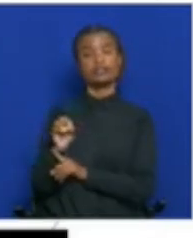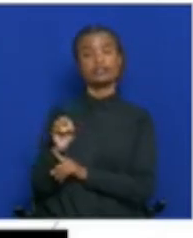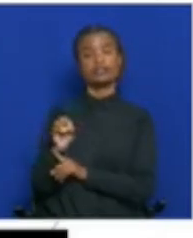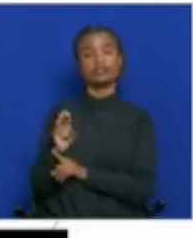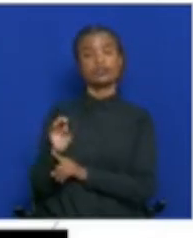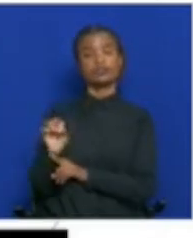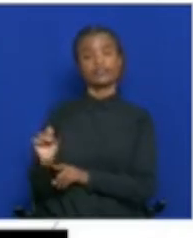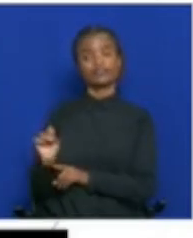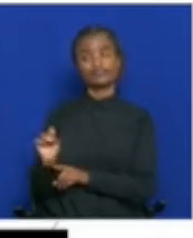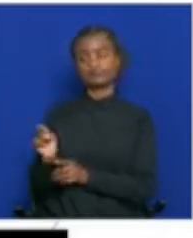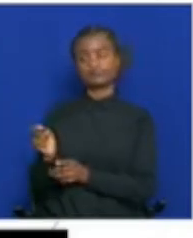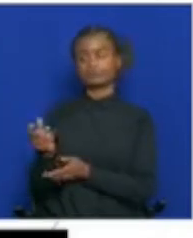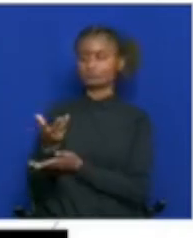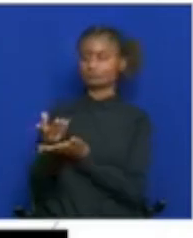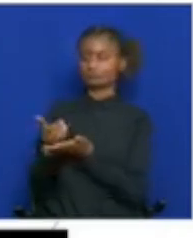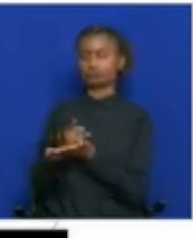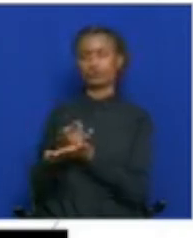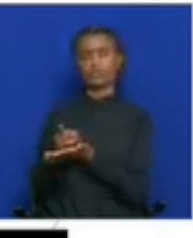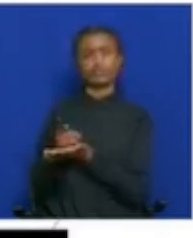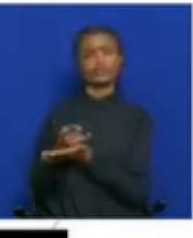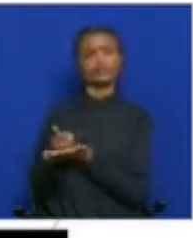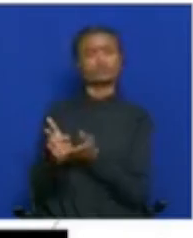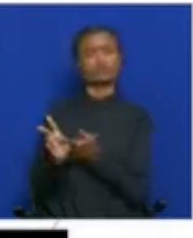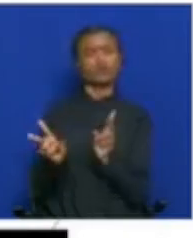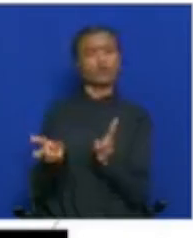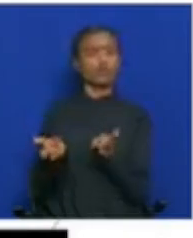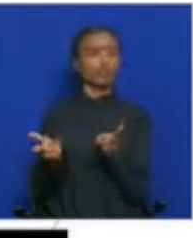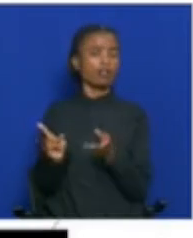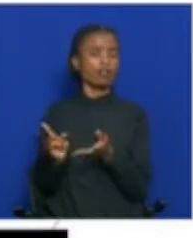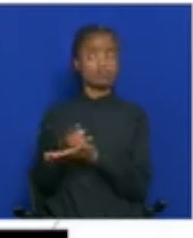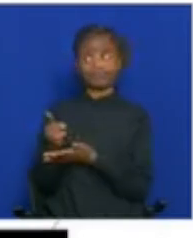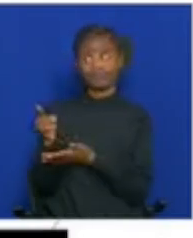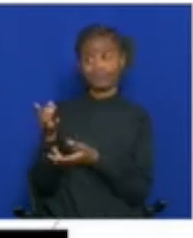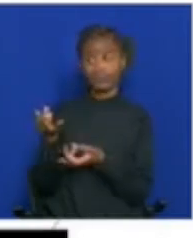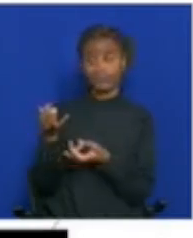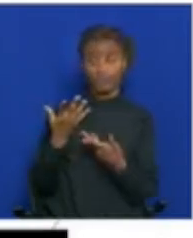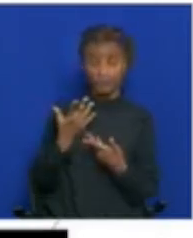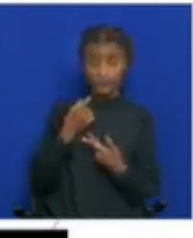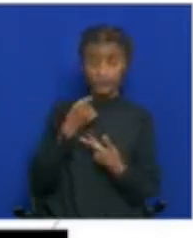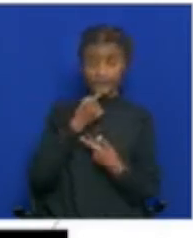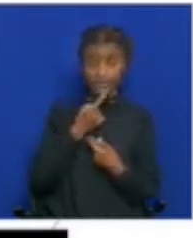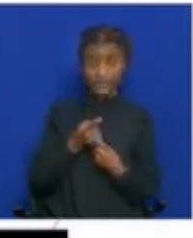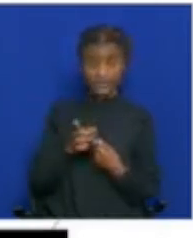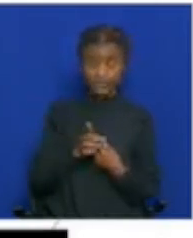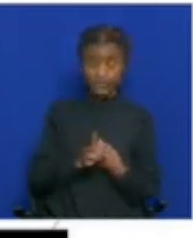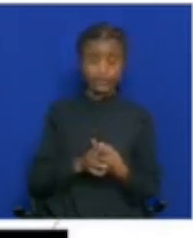where he was saying to me that each and every 10 days,